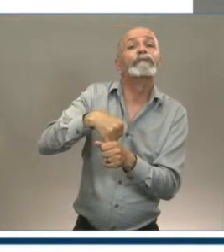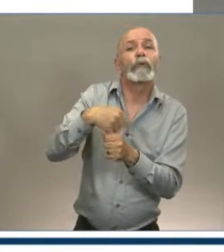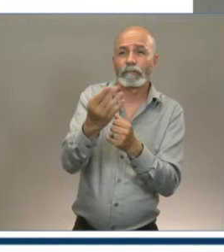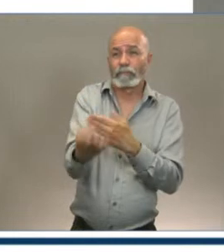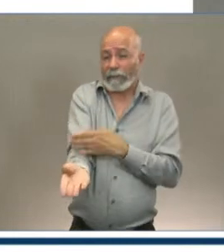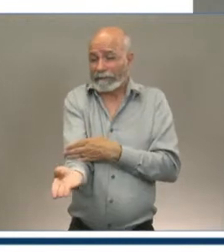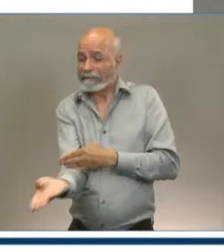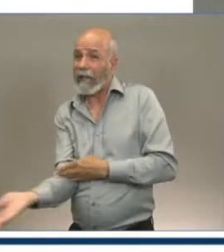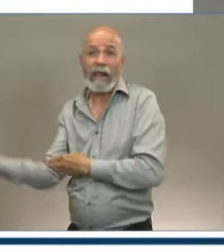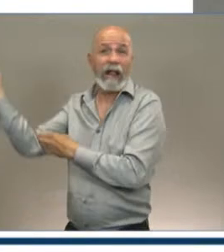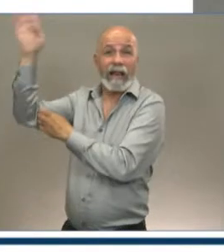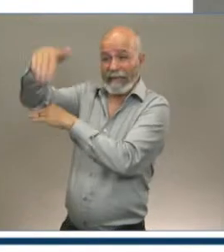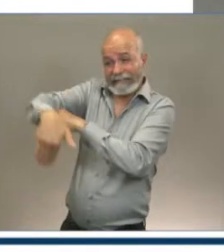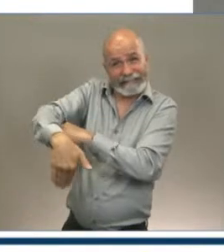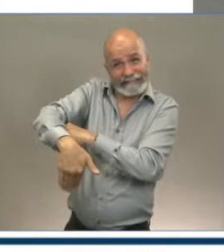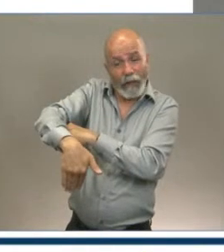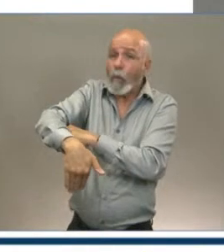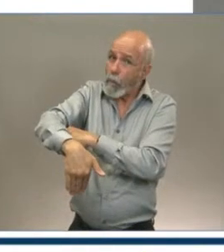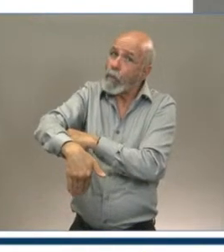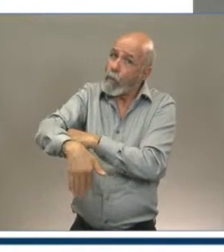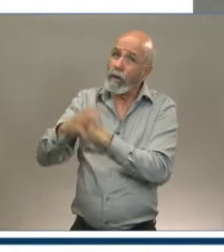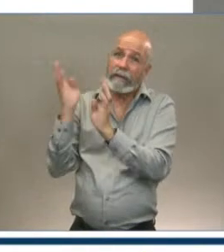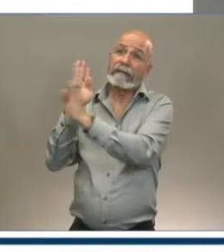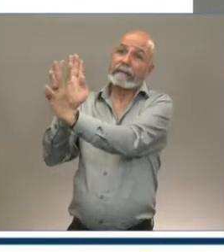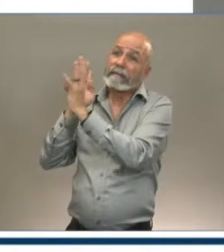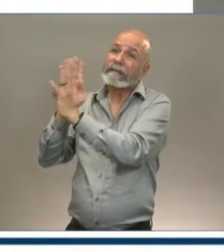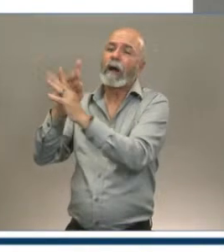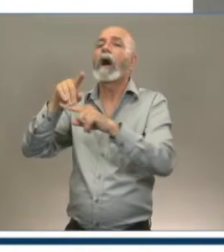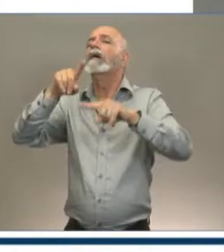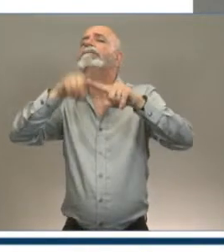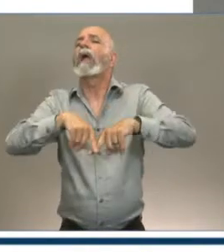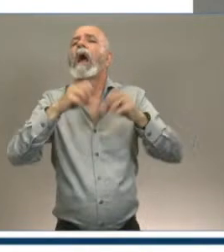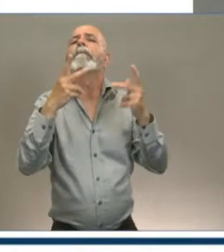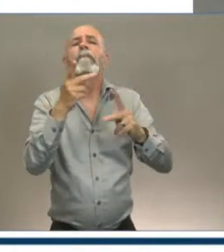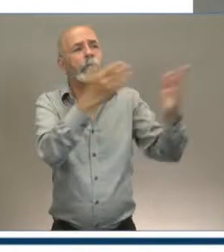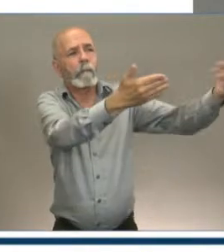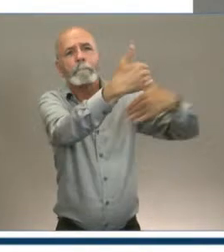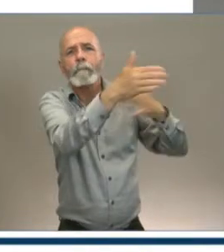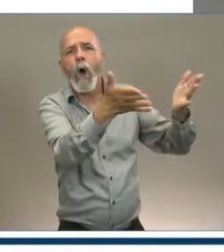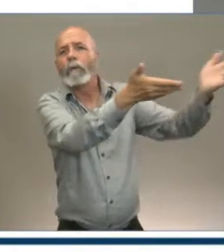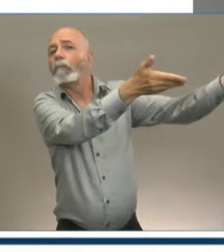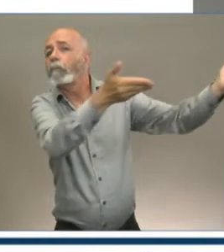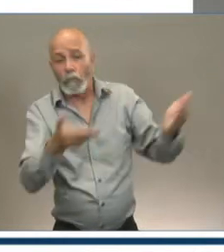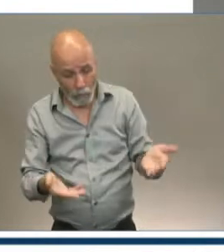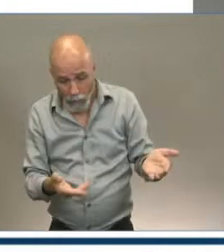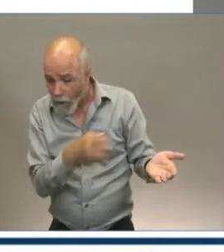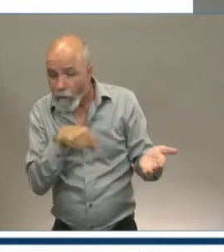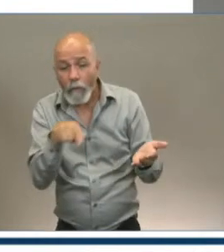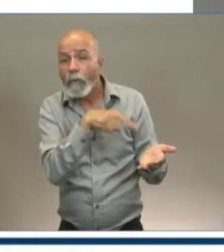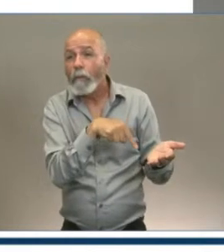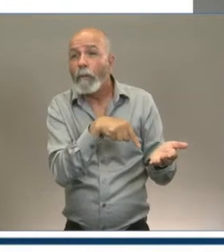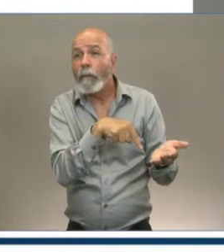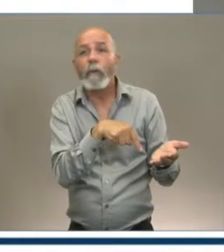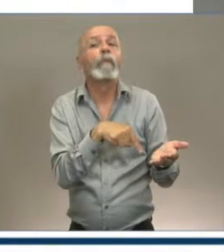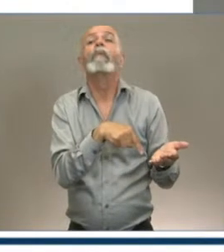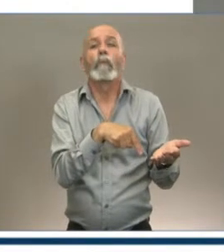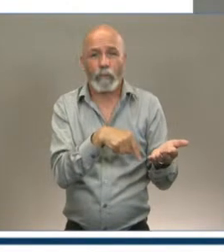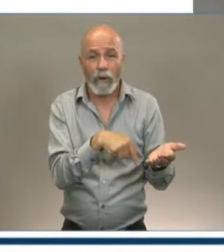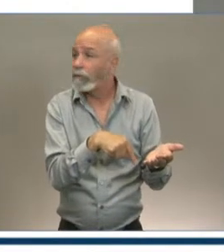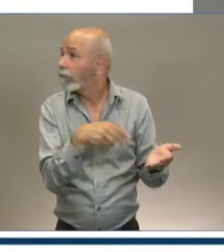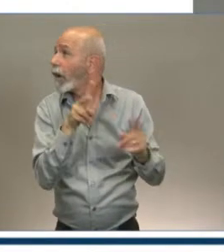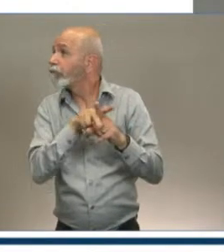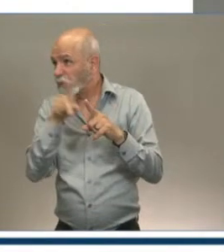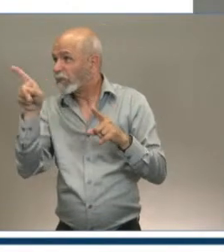evening. We always match up the vaccine that we have available to the appointments, and we spread them across